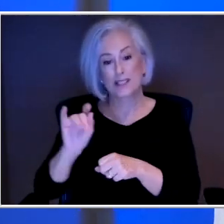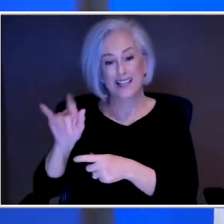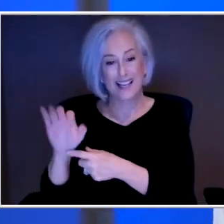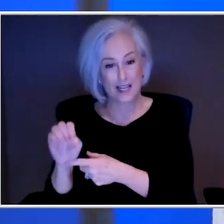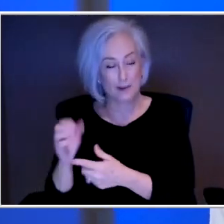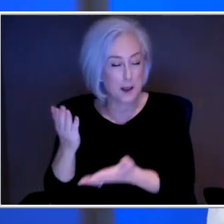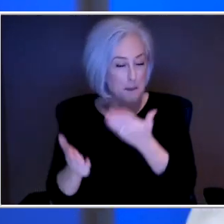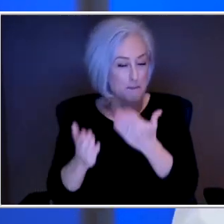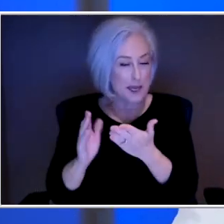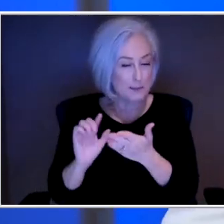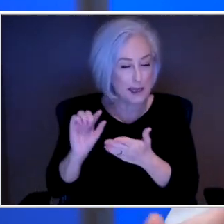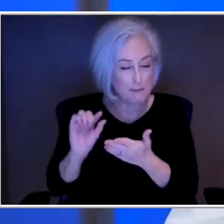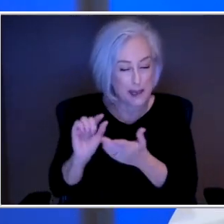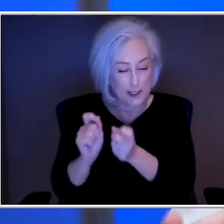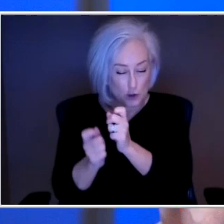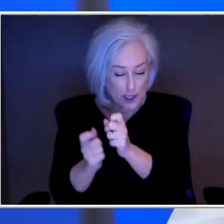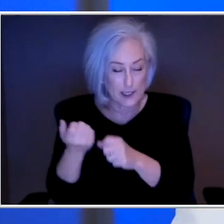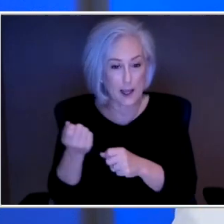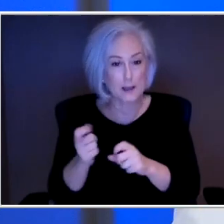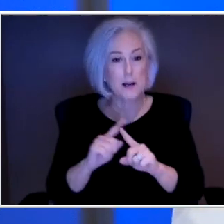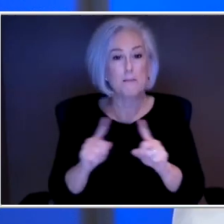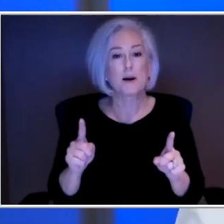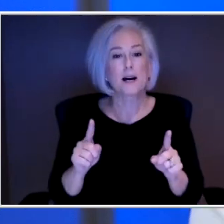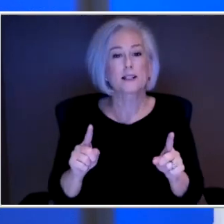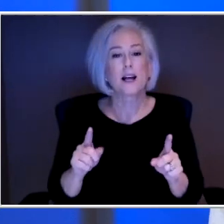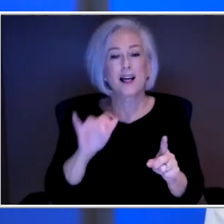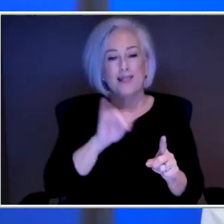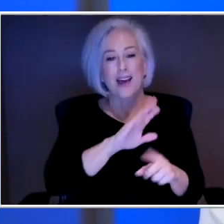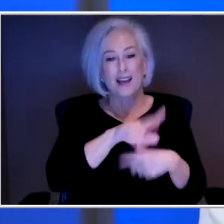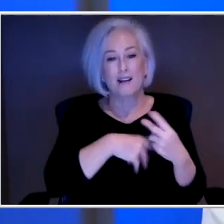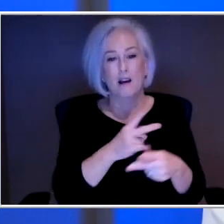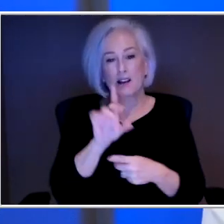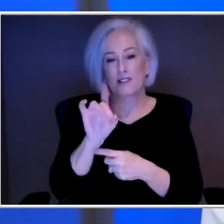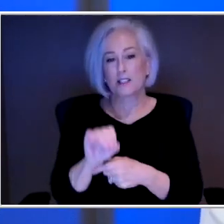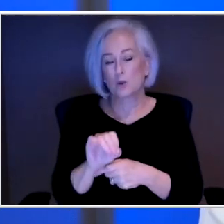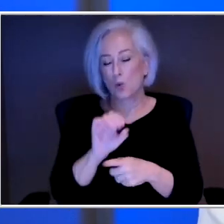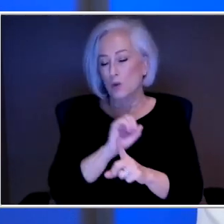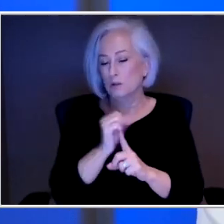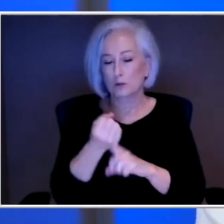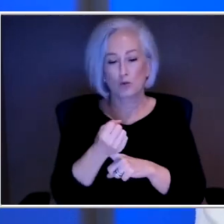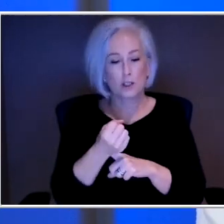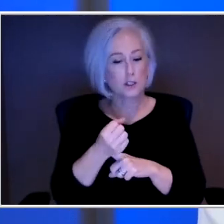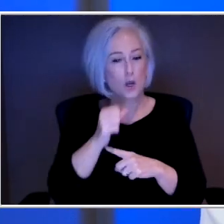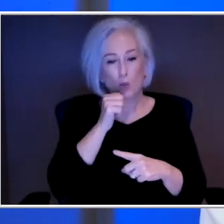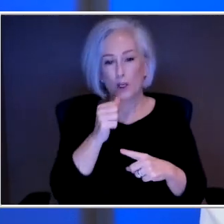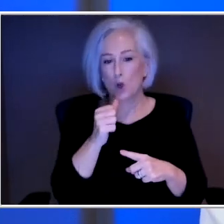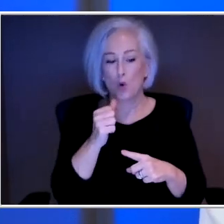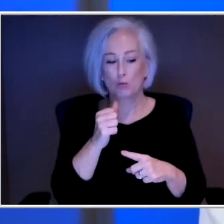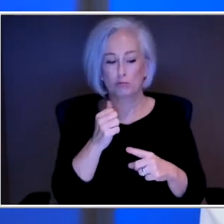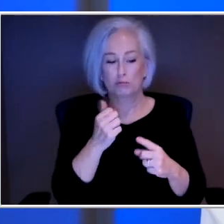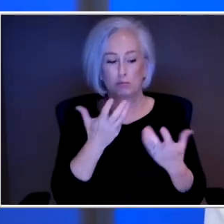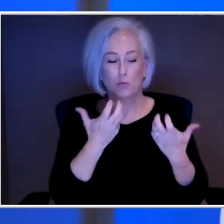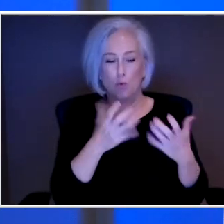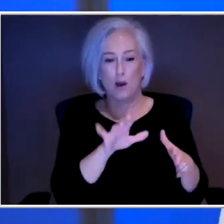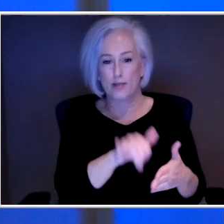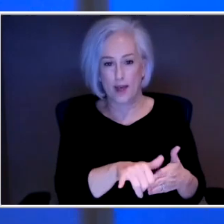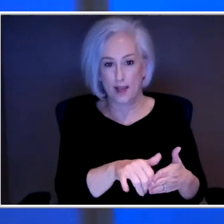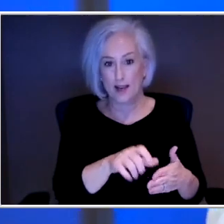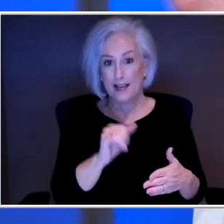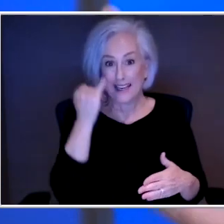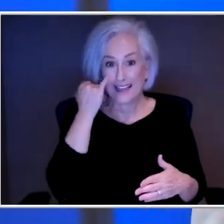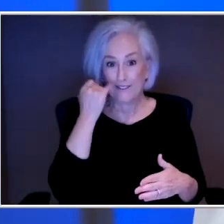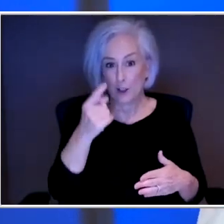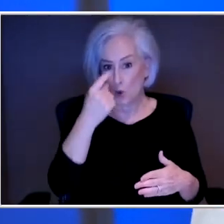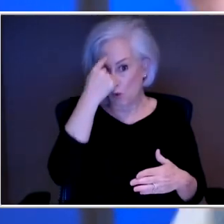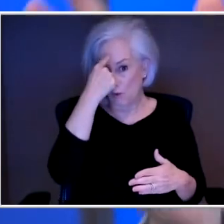a little bit. But definitely those more disordered kind of conditions, those are the ones we worry about. Because again, if your brain is already, it's not rigid at all. It's